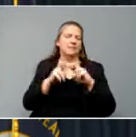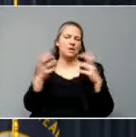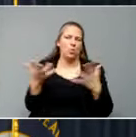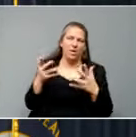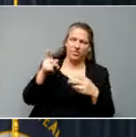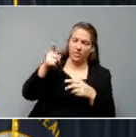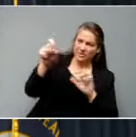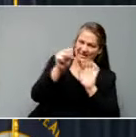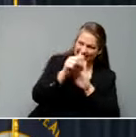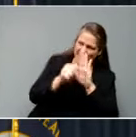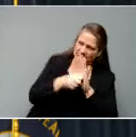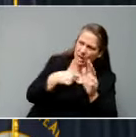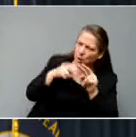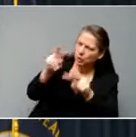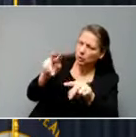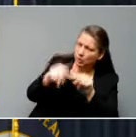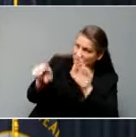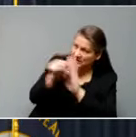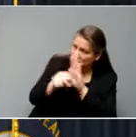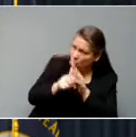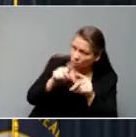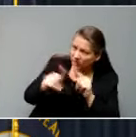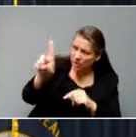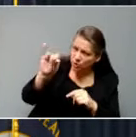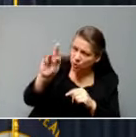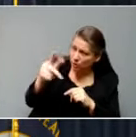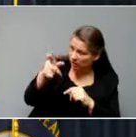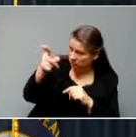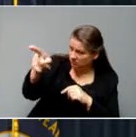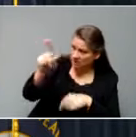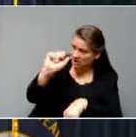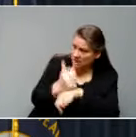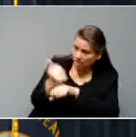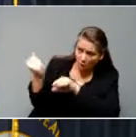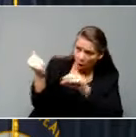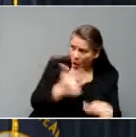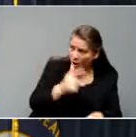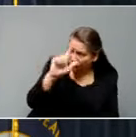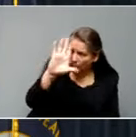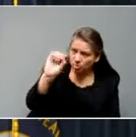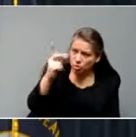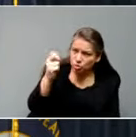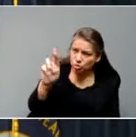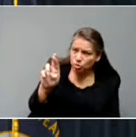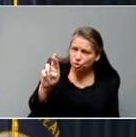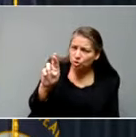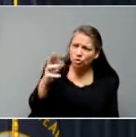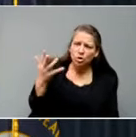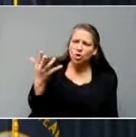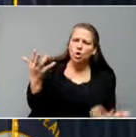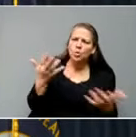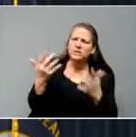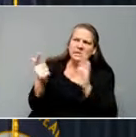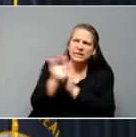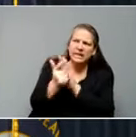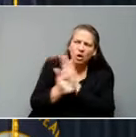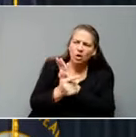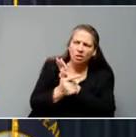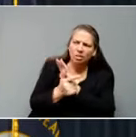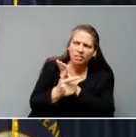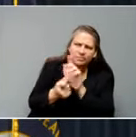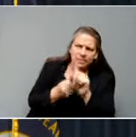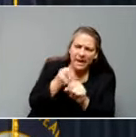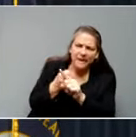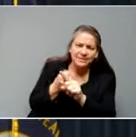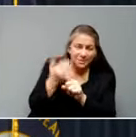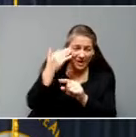done on setting everybody up to get the booster. I want to know the legal effect because we have different companies